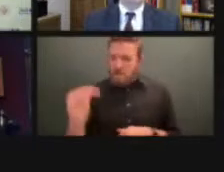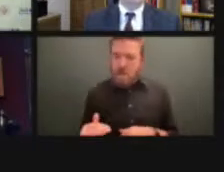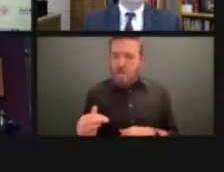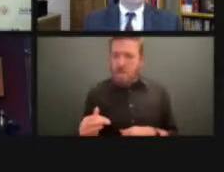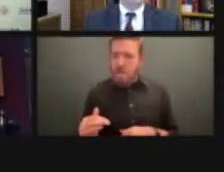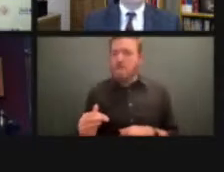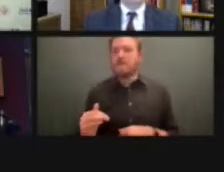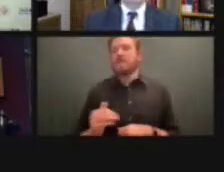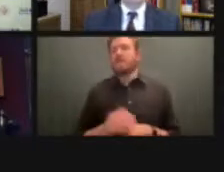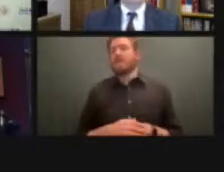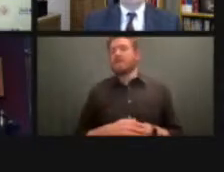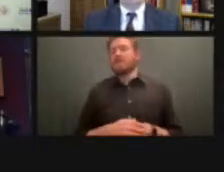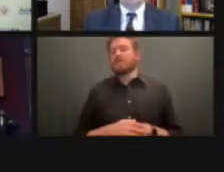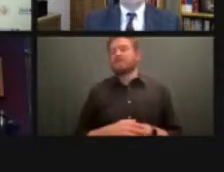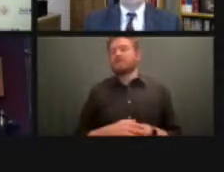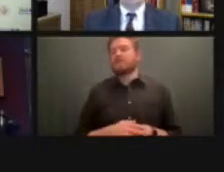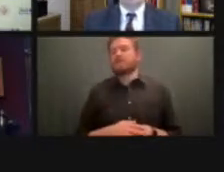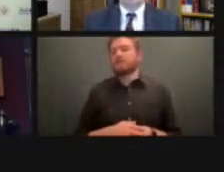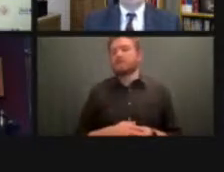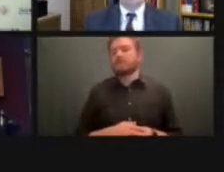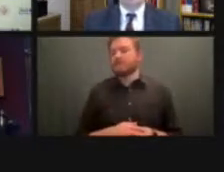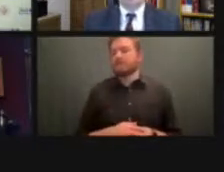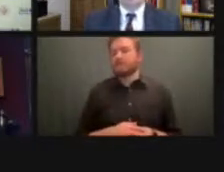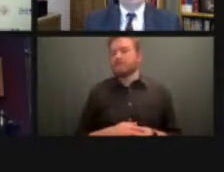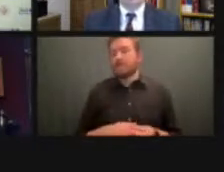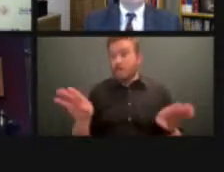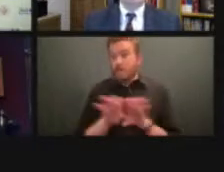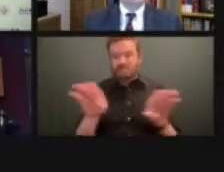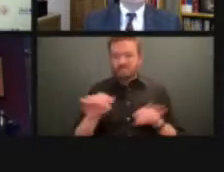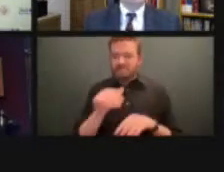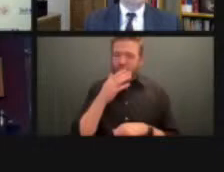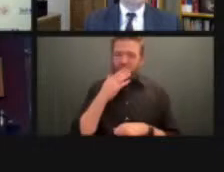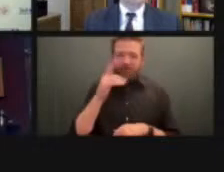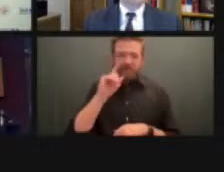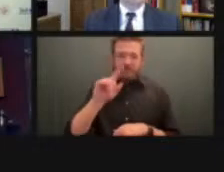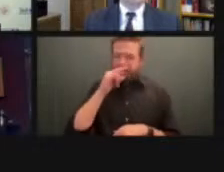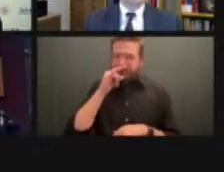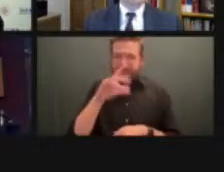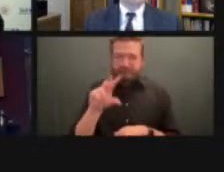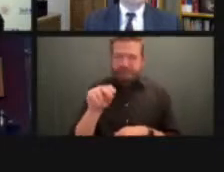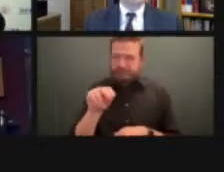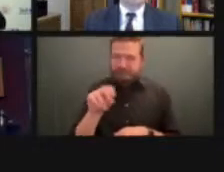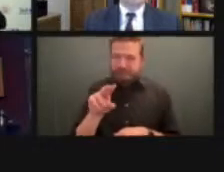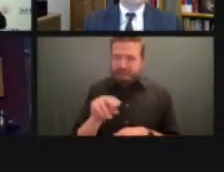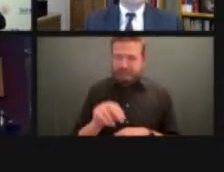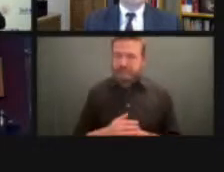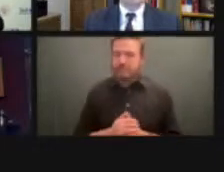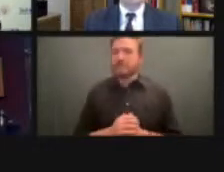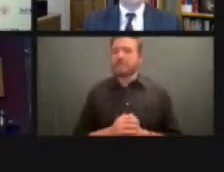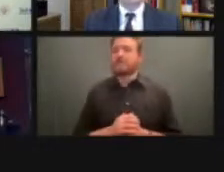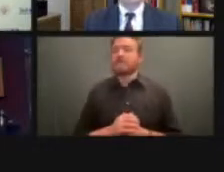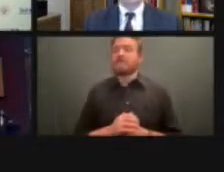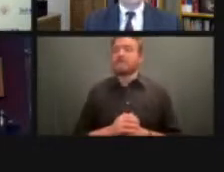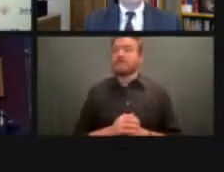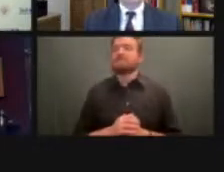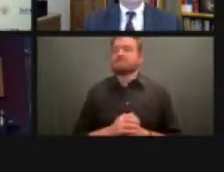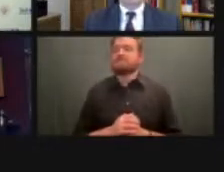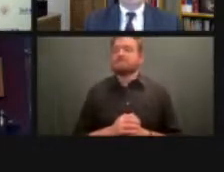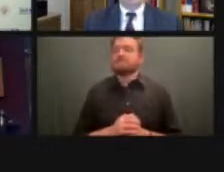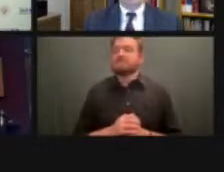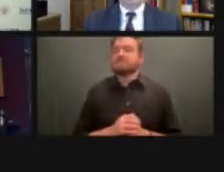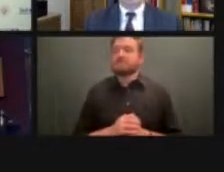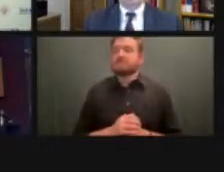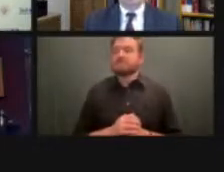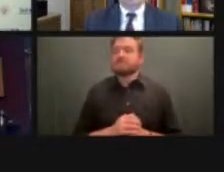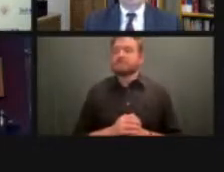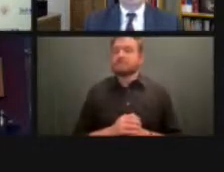in terms of learning, instruction, and learning loss. Certainly, individual schools and districts may make